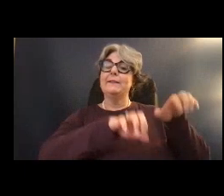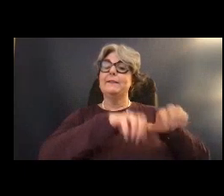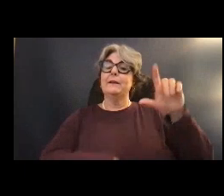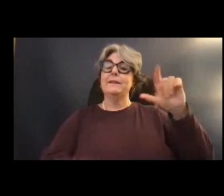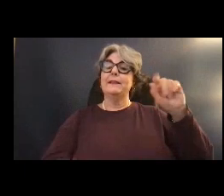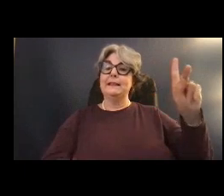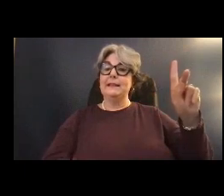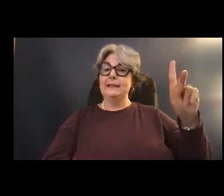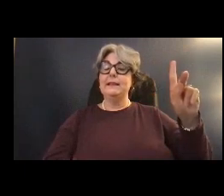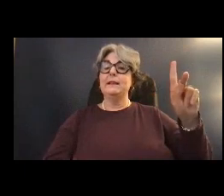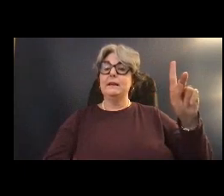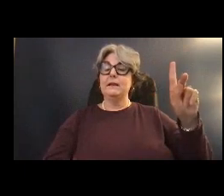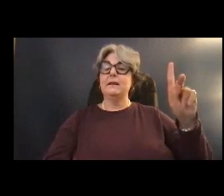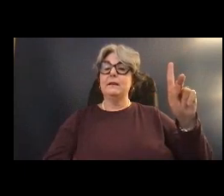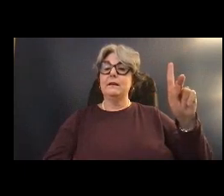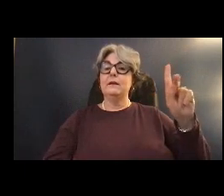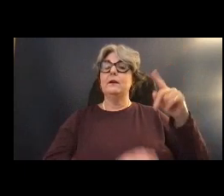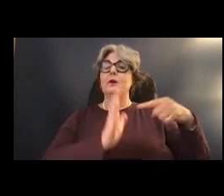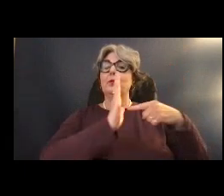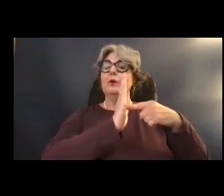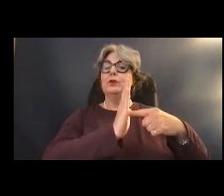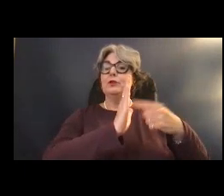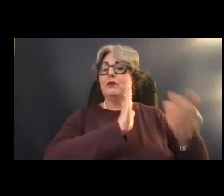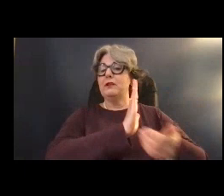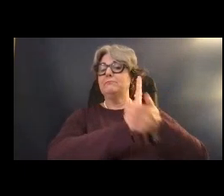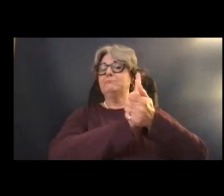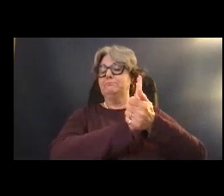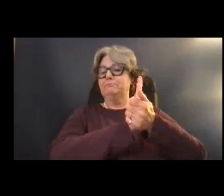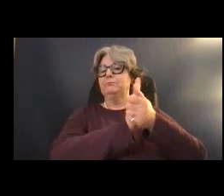the International Climate Hub website. We do feature the compendium as well.